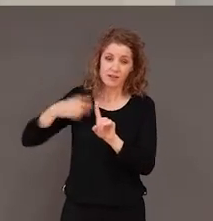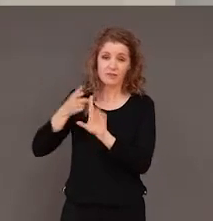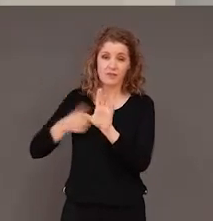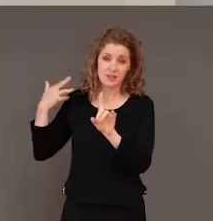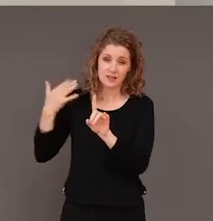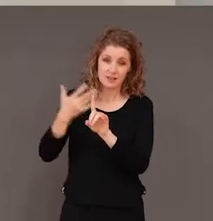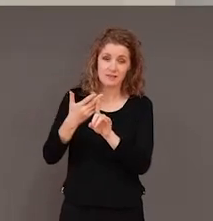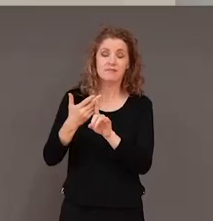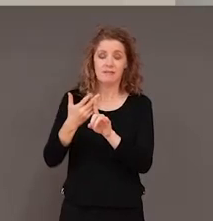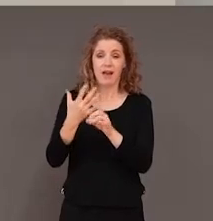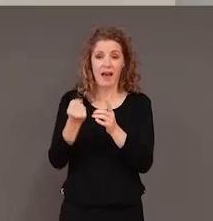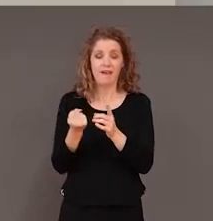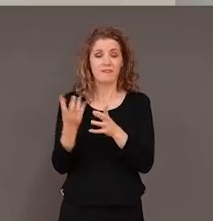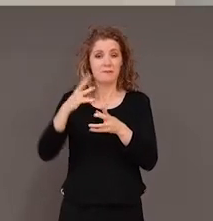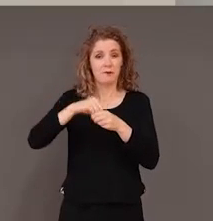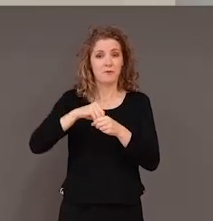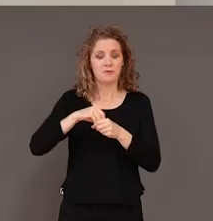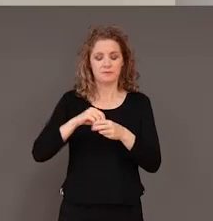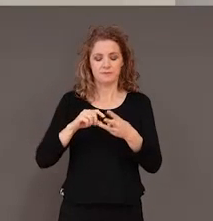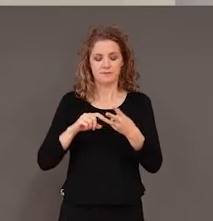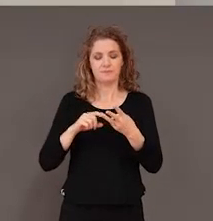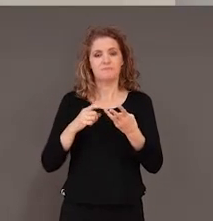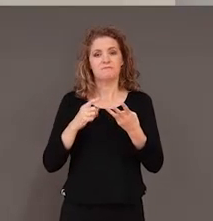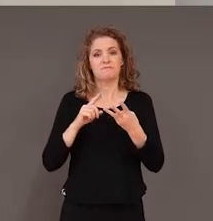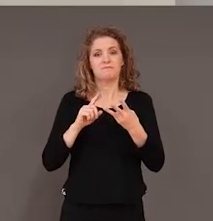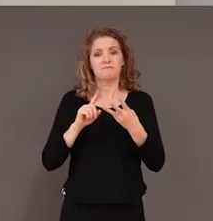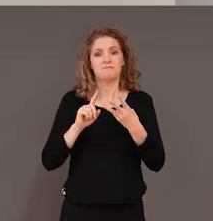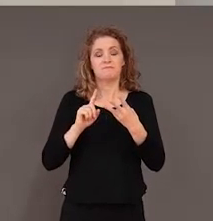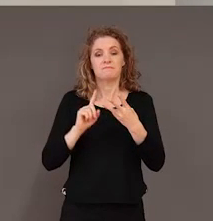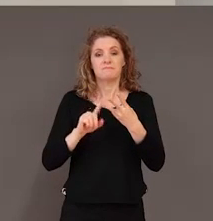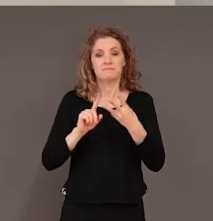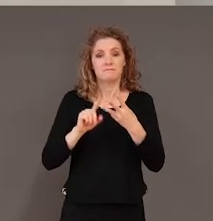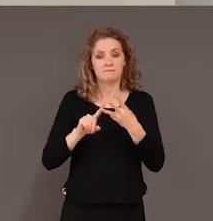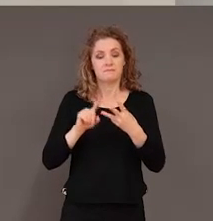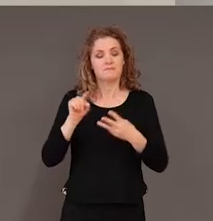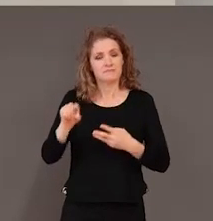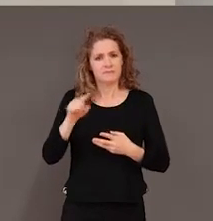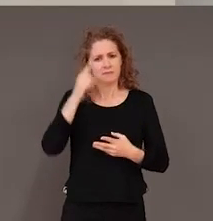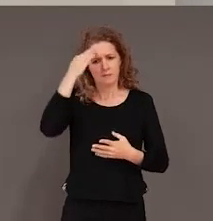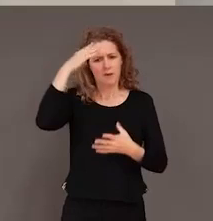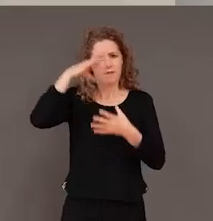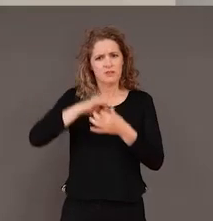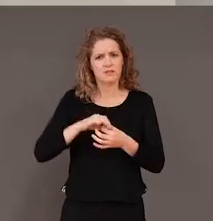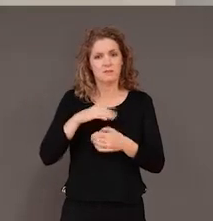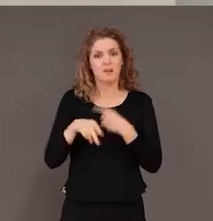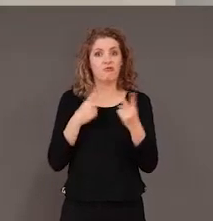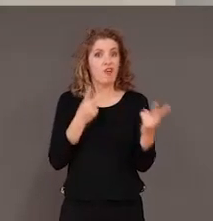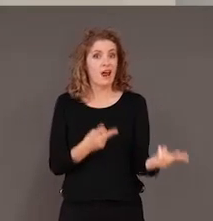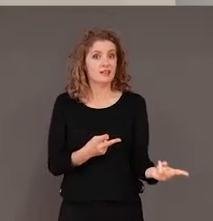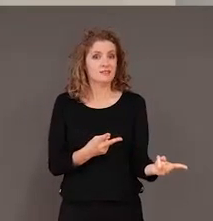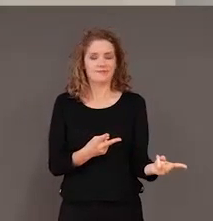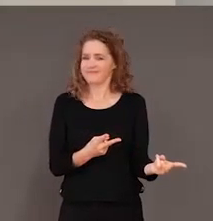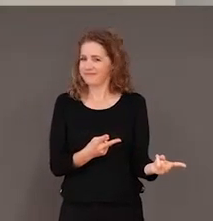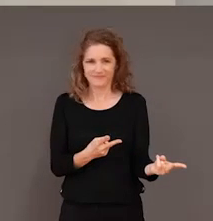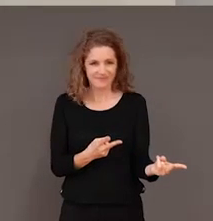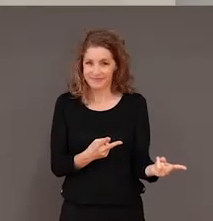years. The mindfulness is a skill that can be developed. Thirdly, that mindfulness is relaxation. This is not the